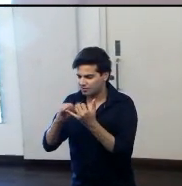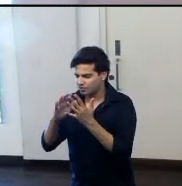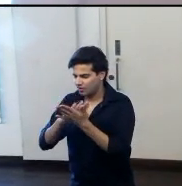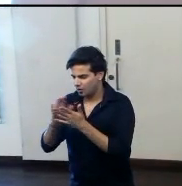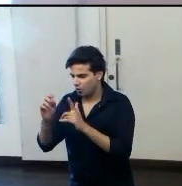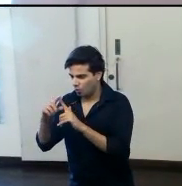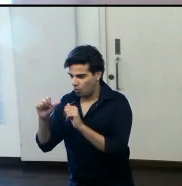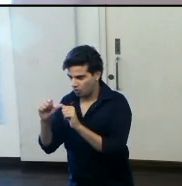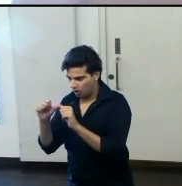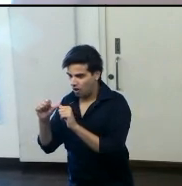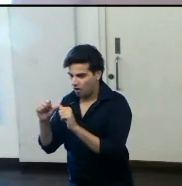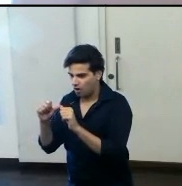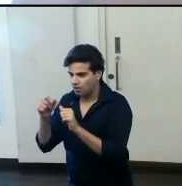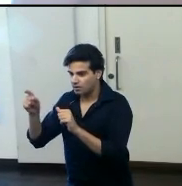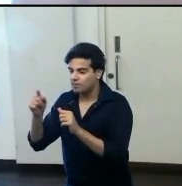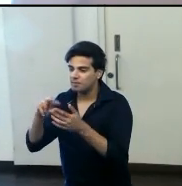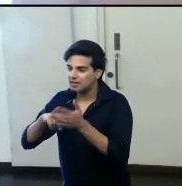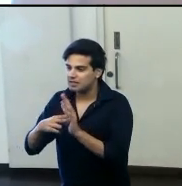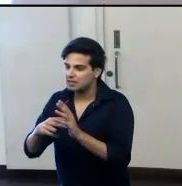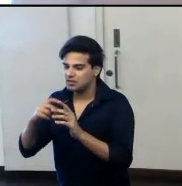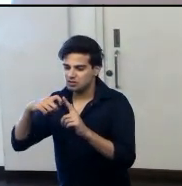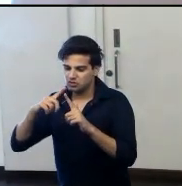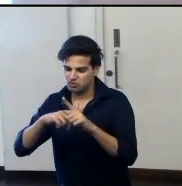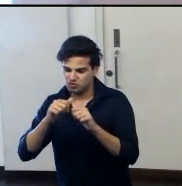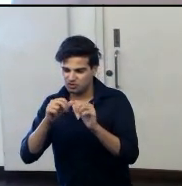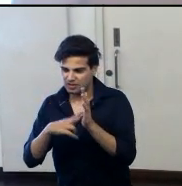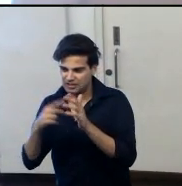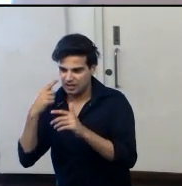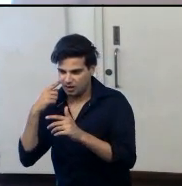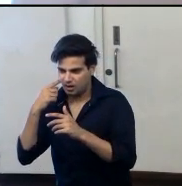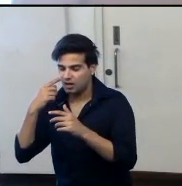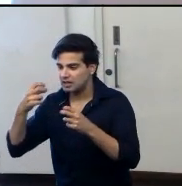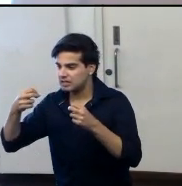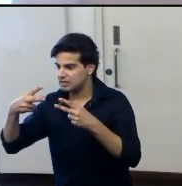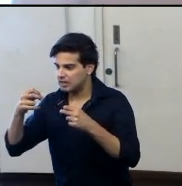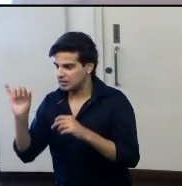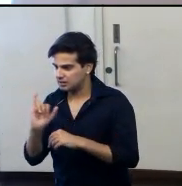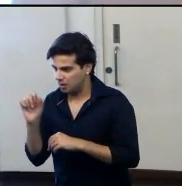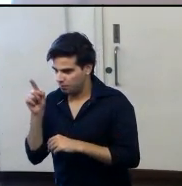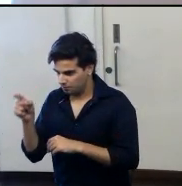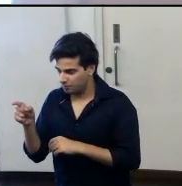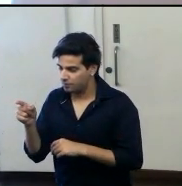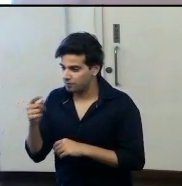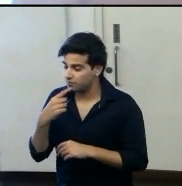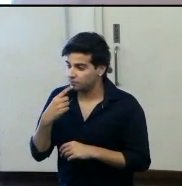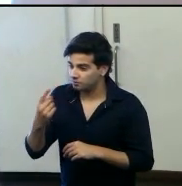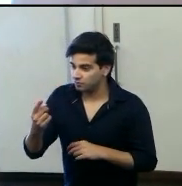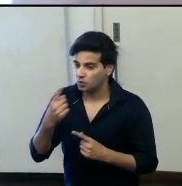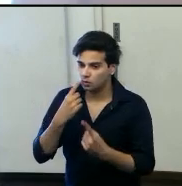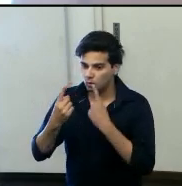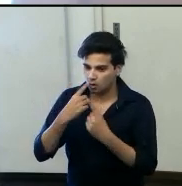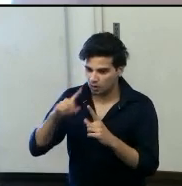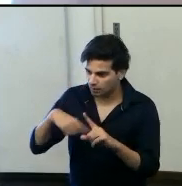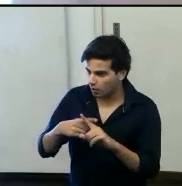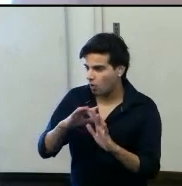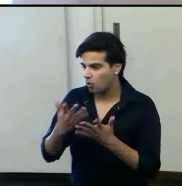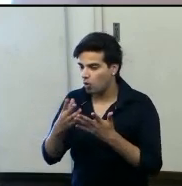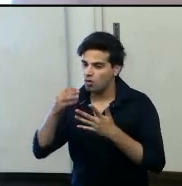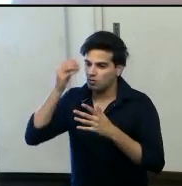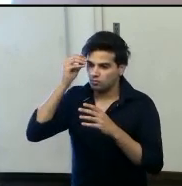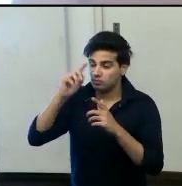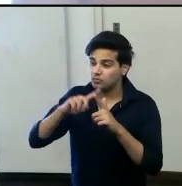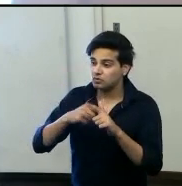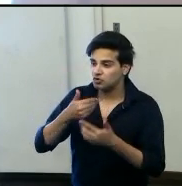which is a Jaina text, and that was supposed to talk about or spread